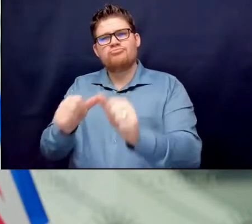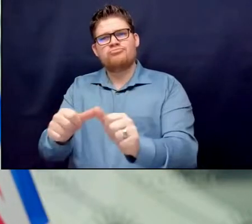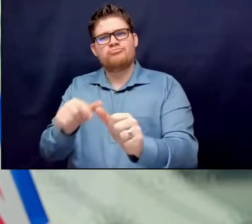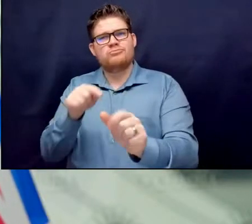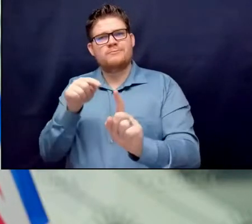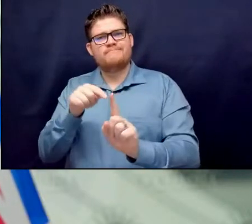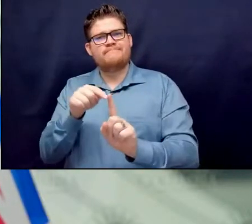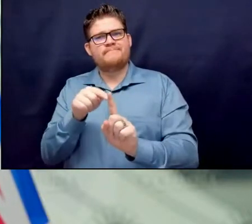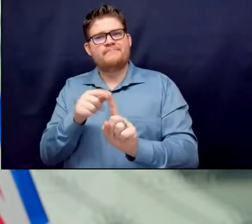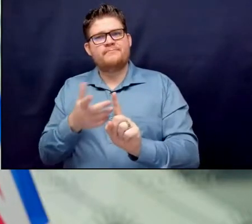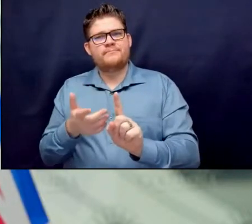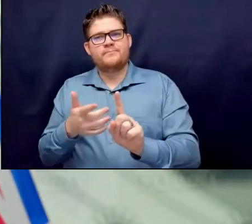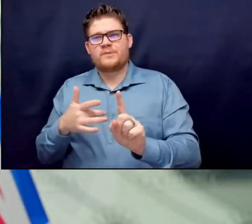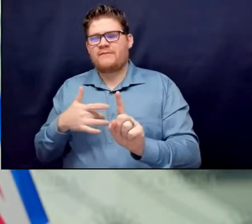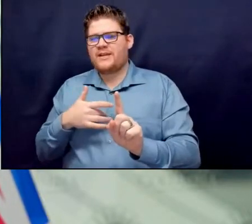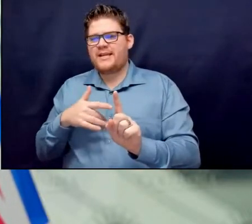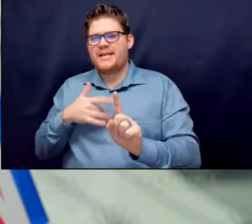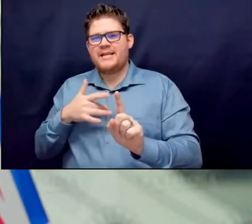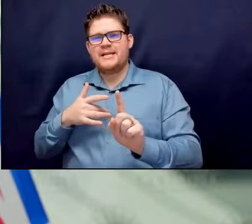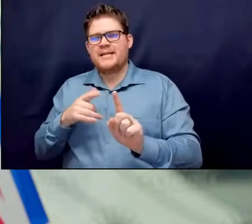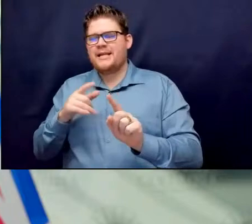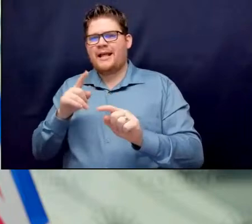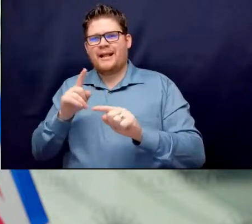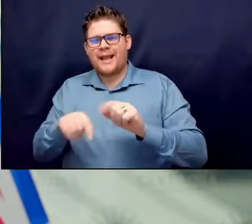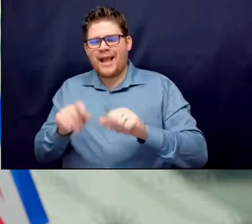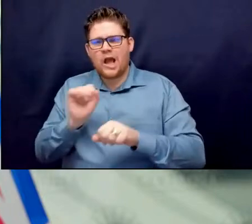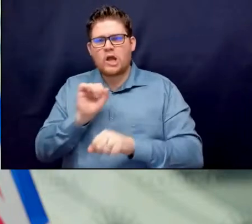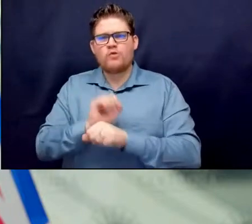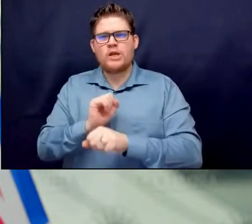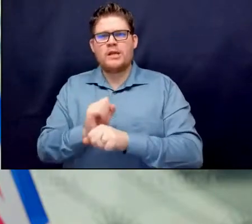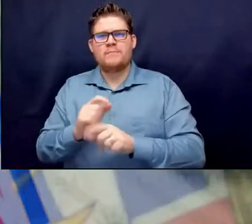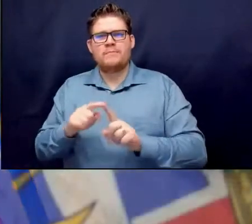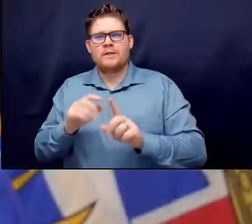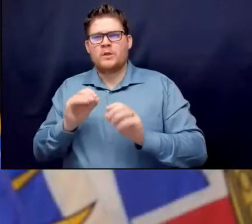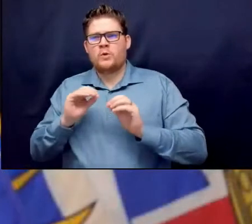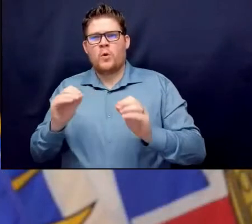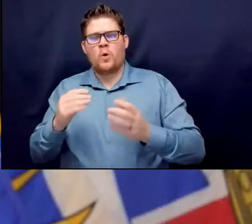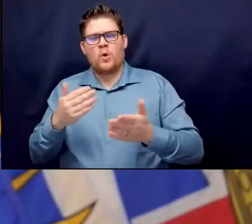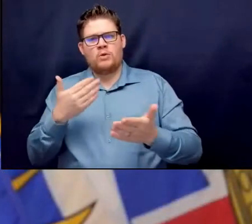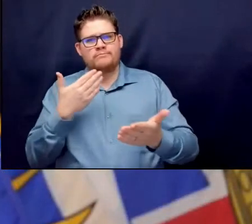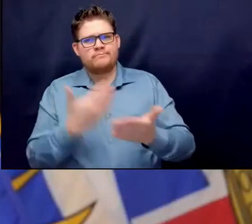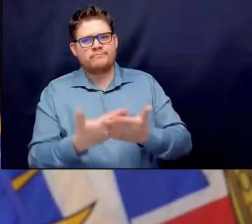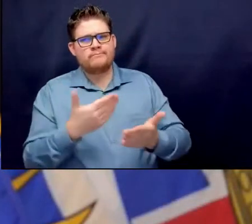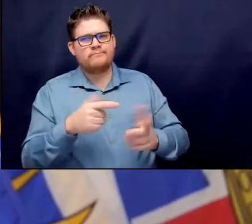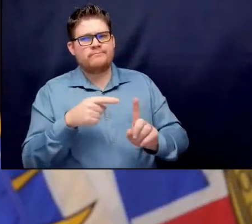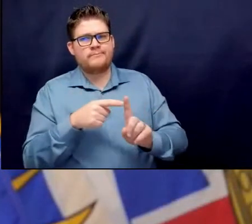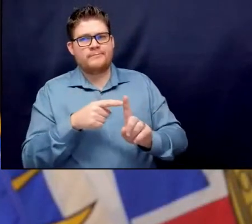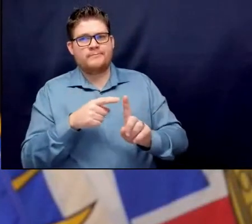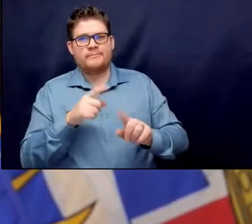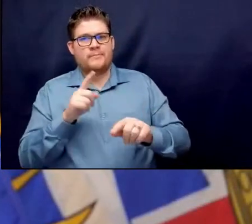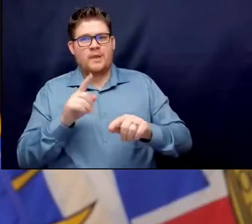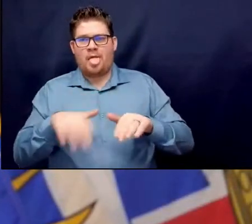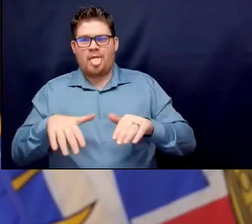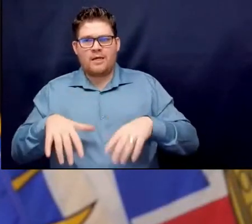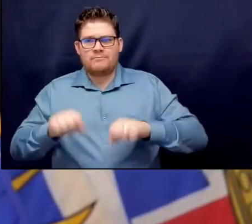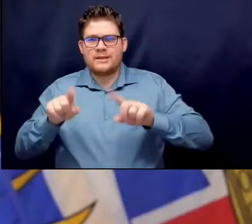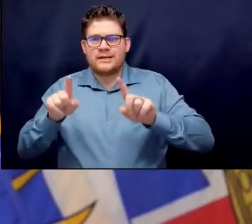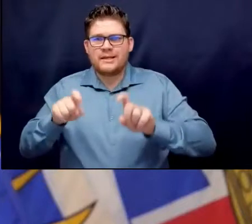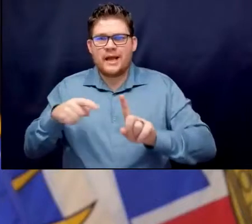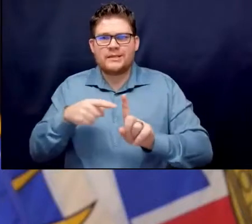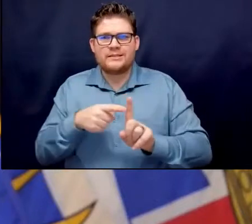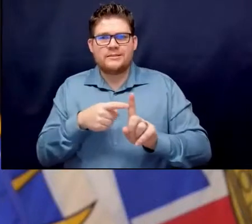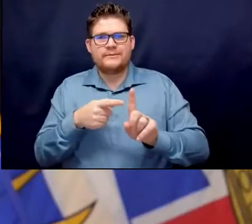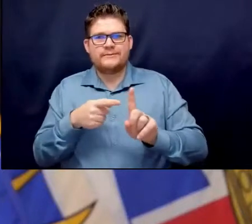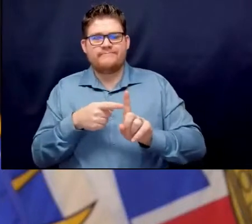they were, you know, diagnosed with COVID because they didn't get a test? You know, this is it's a reality that